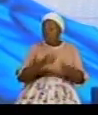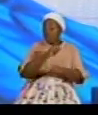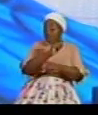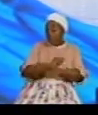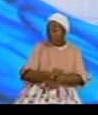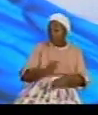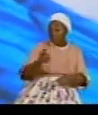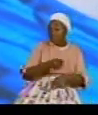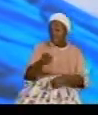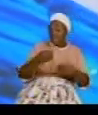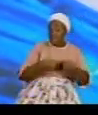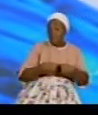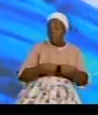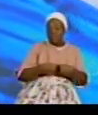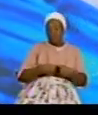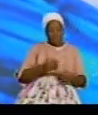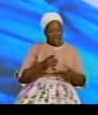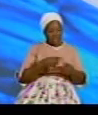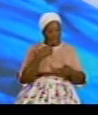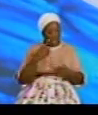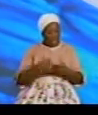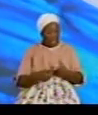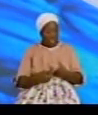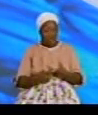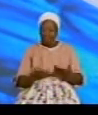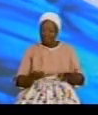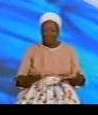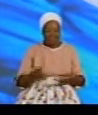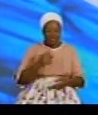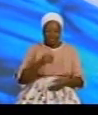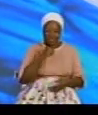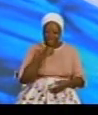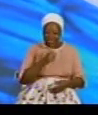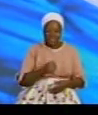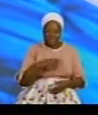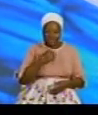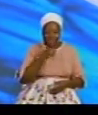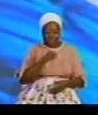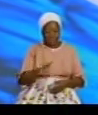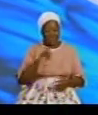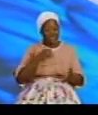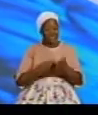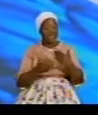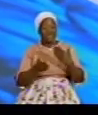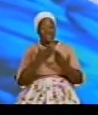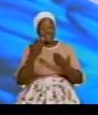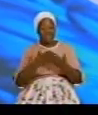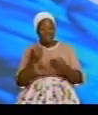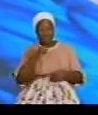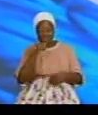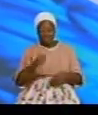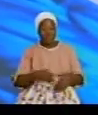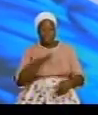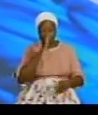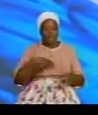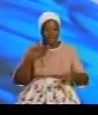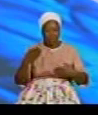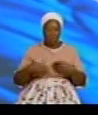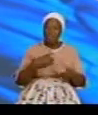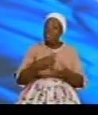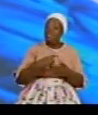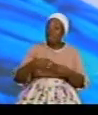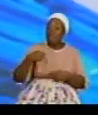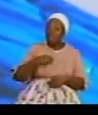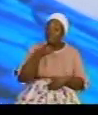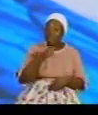laid down, then it's not going to make them happy. Then we're not going to preach repentance. We're not going